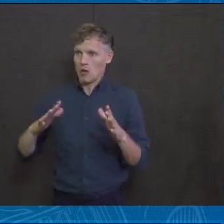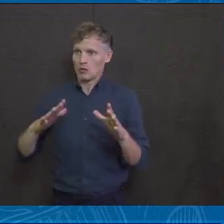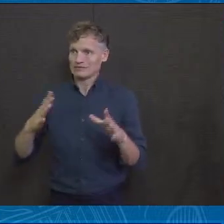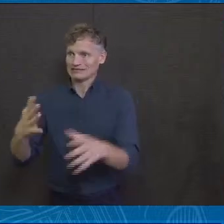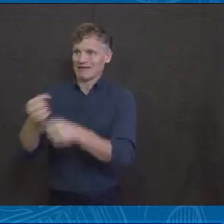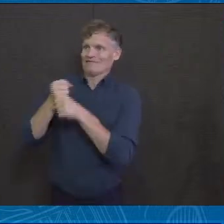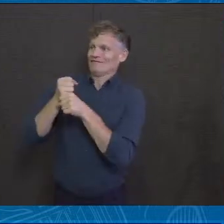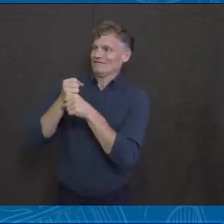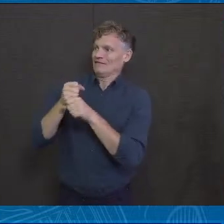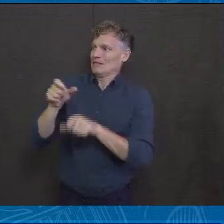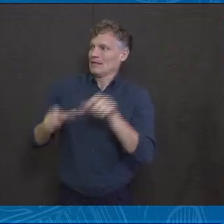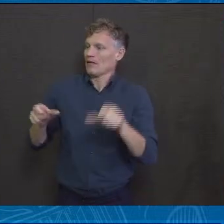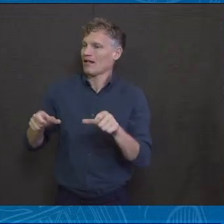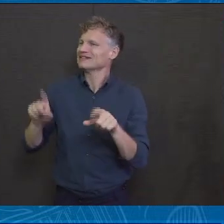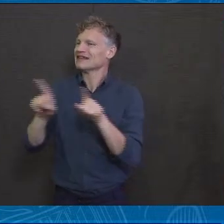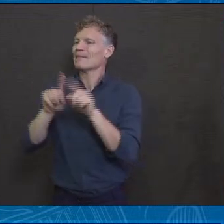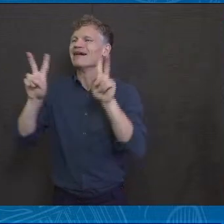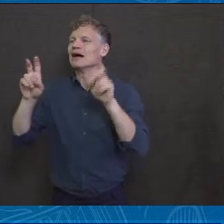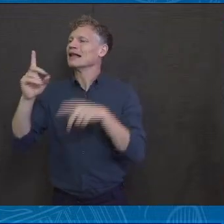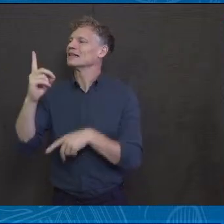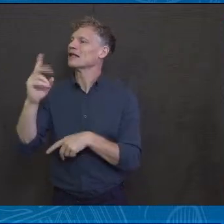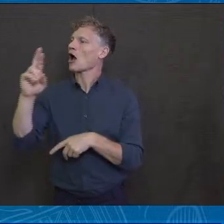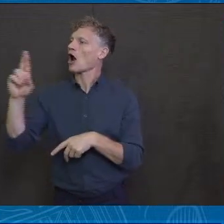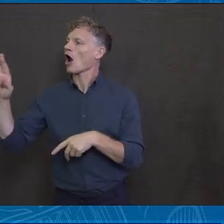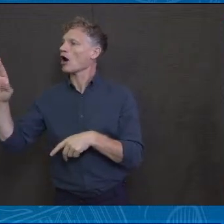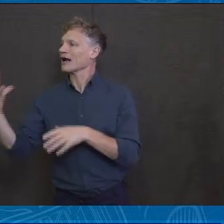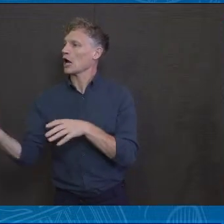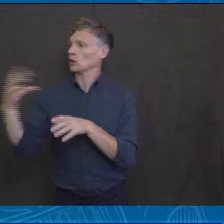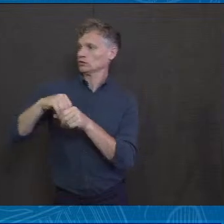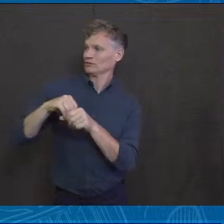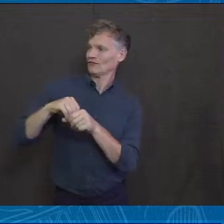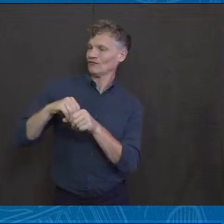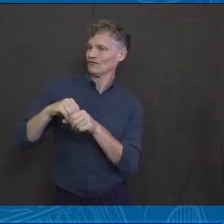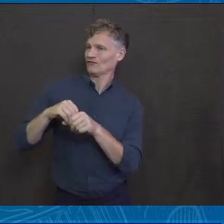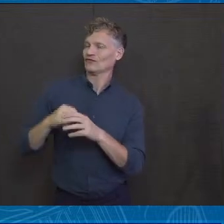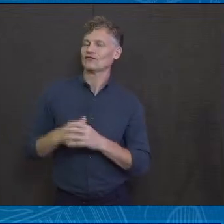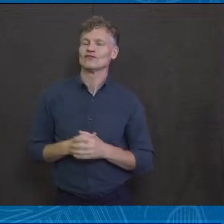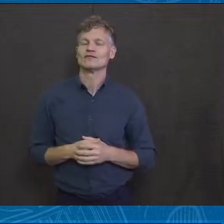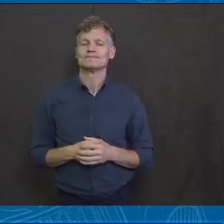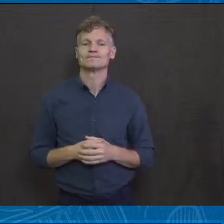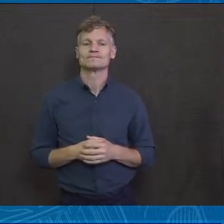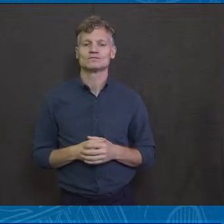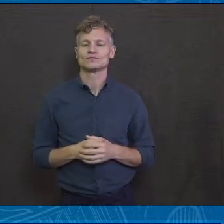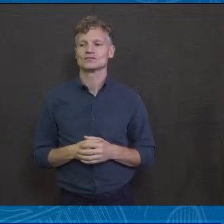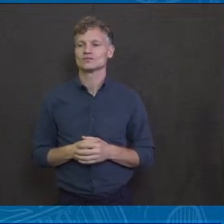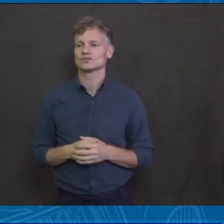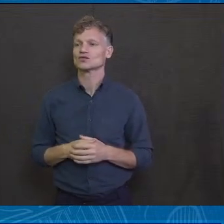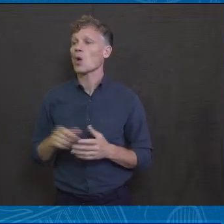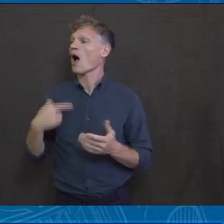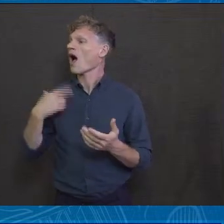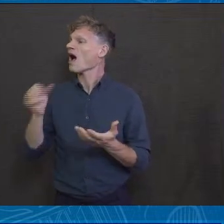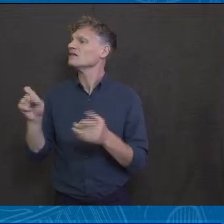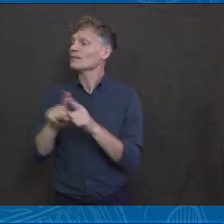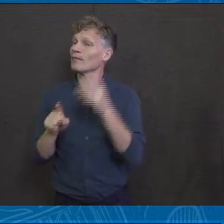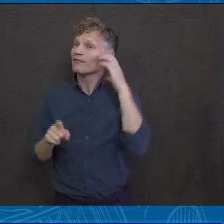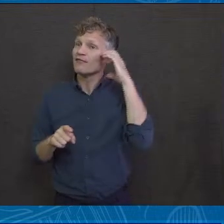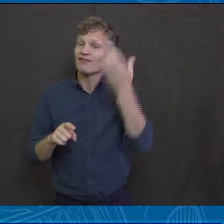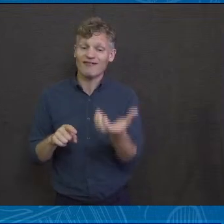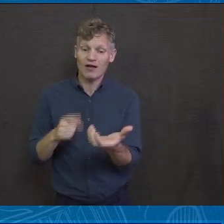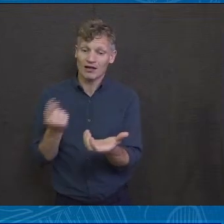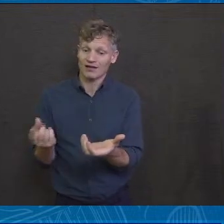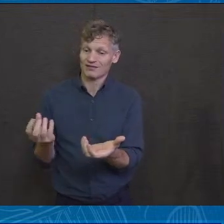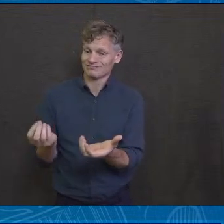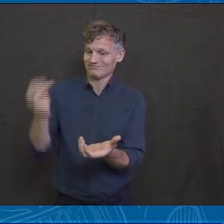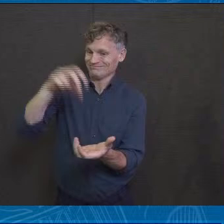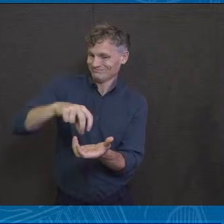inclusive DRR. We have the like English and Thai version for the application to give the warning message. you can download